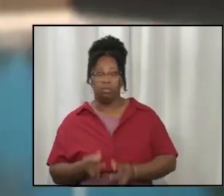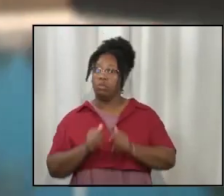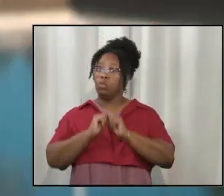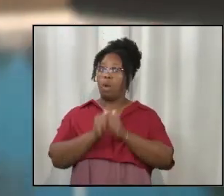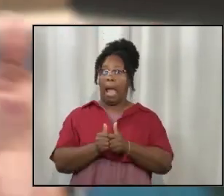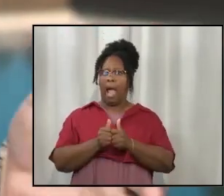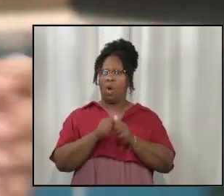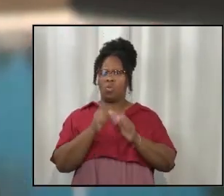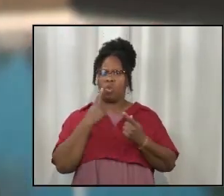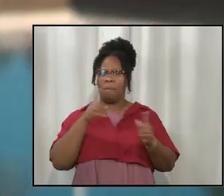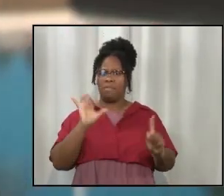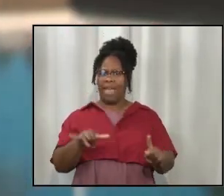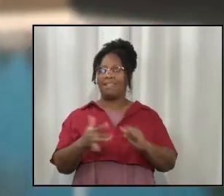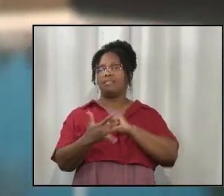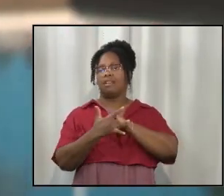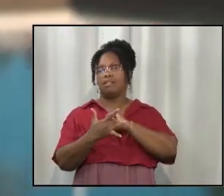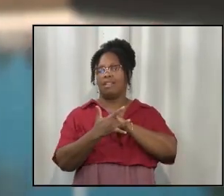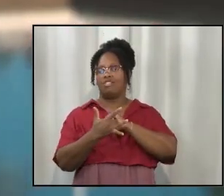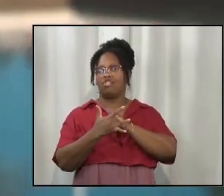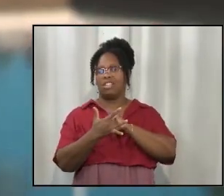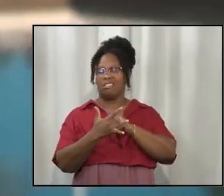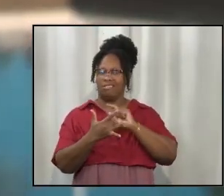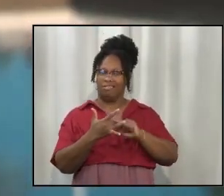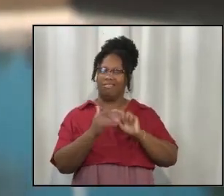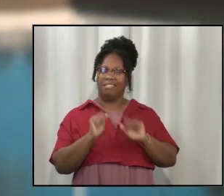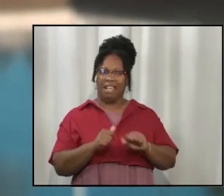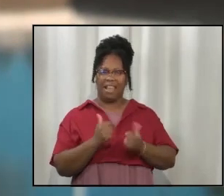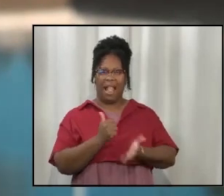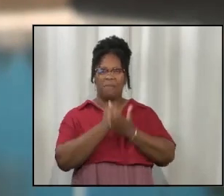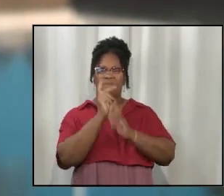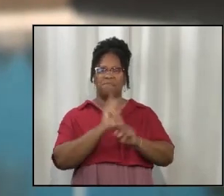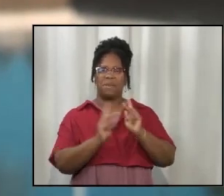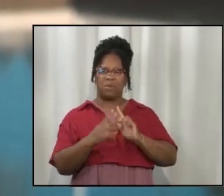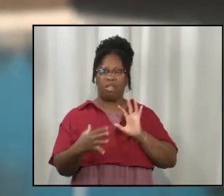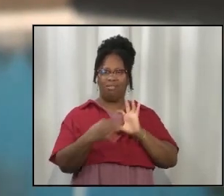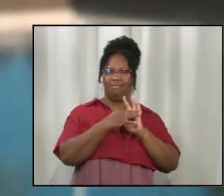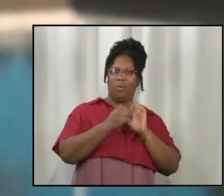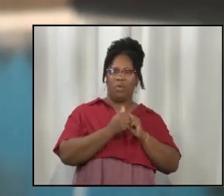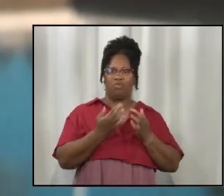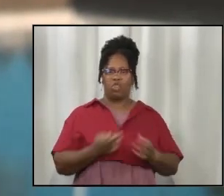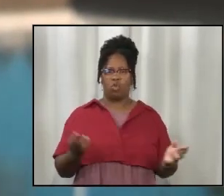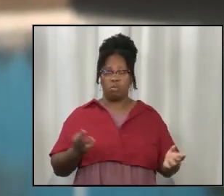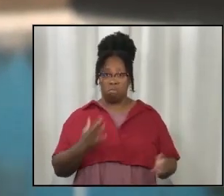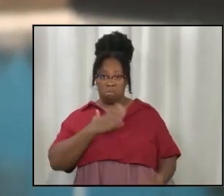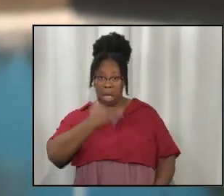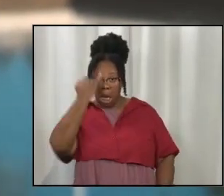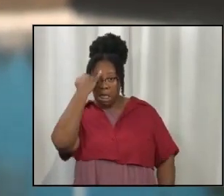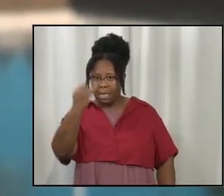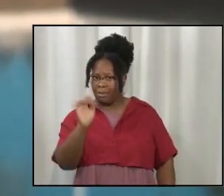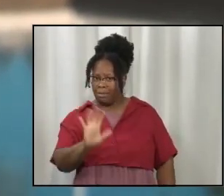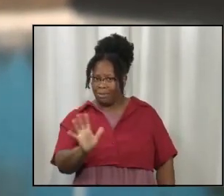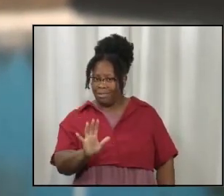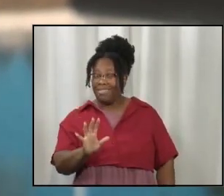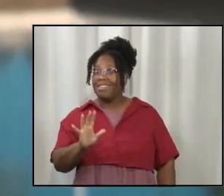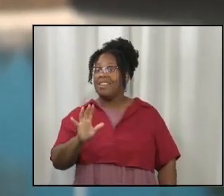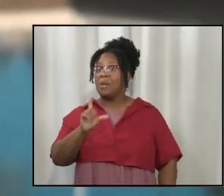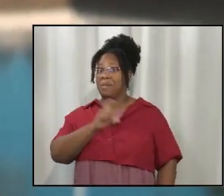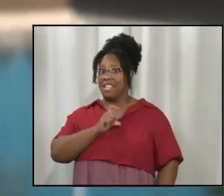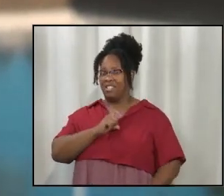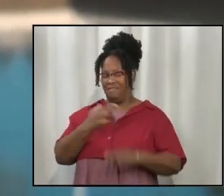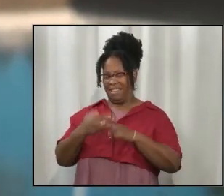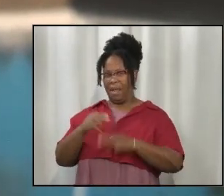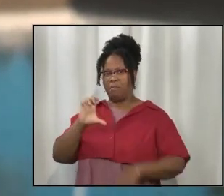people with resources. Right. So it wasn't actually my idea. It was a police officer named Chris Zamora came up with an